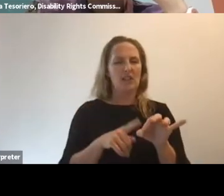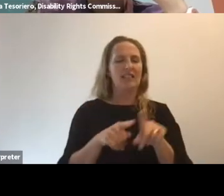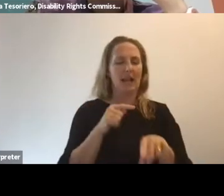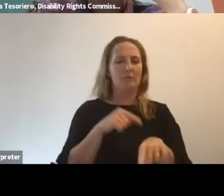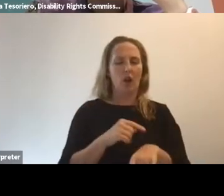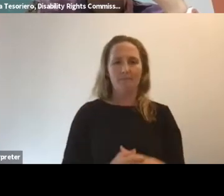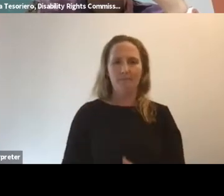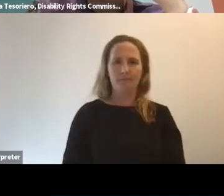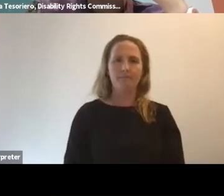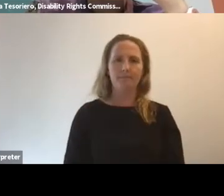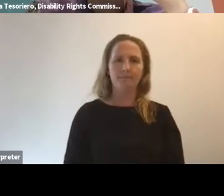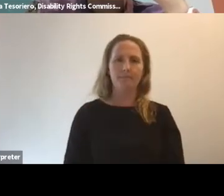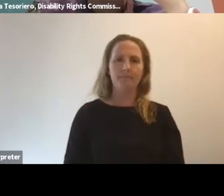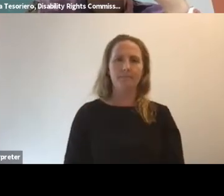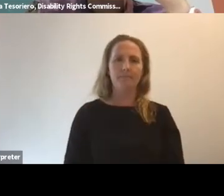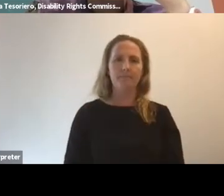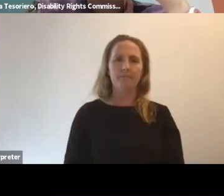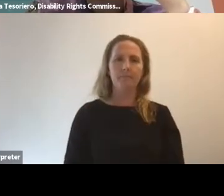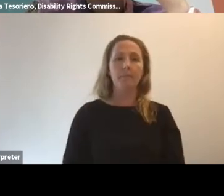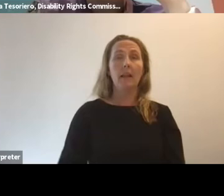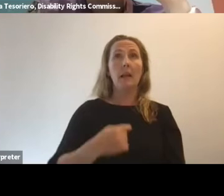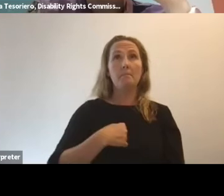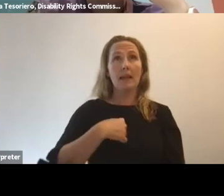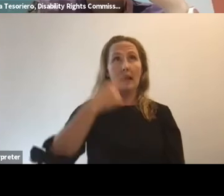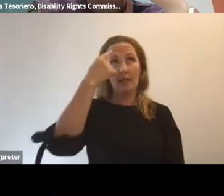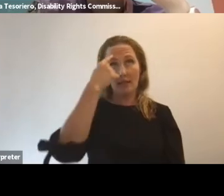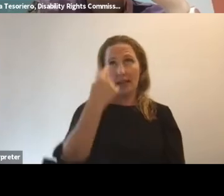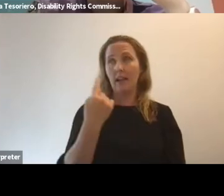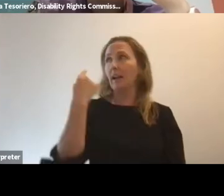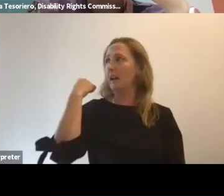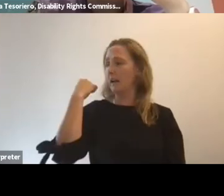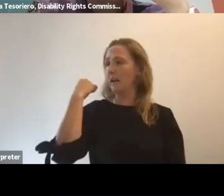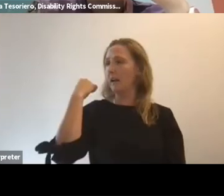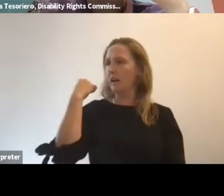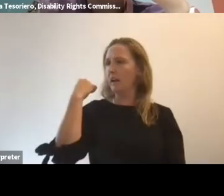if I think back to my early time in the Navy,